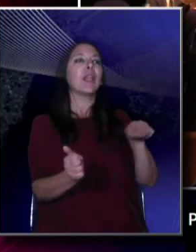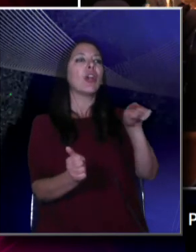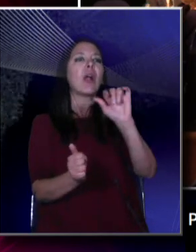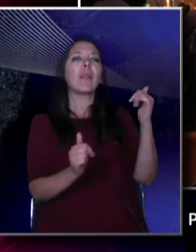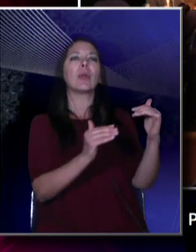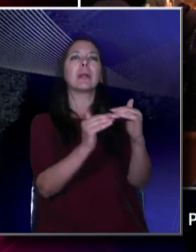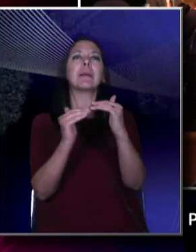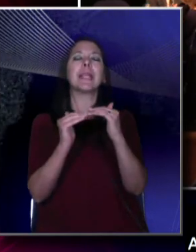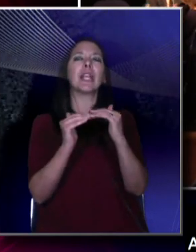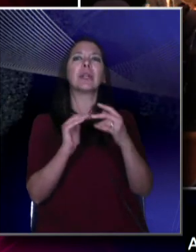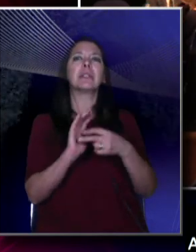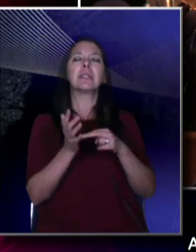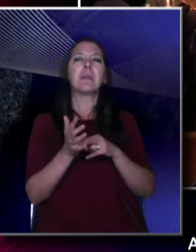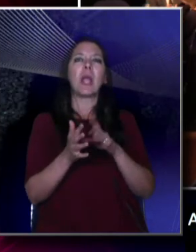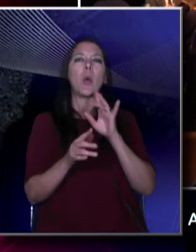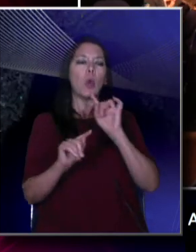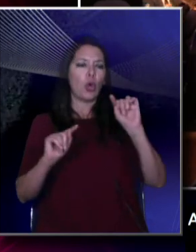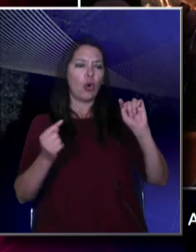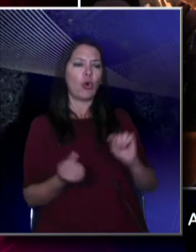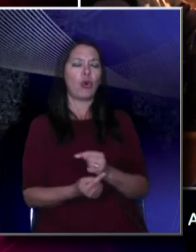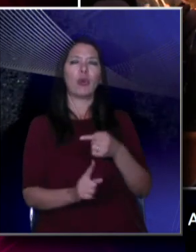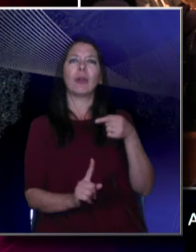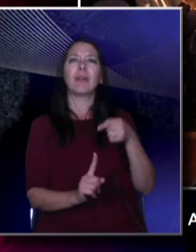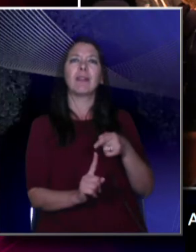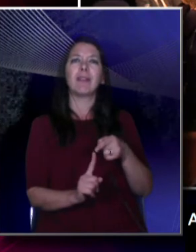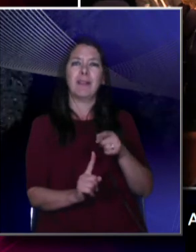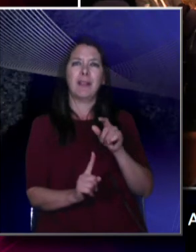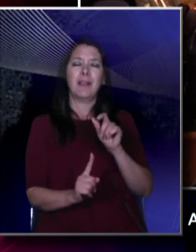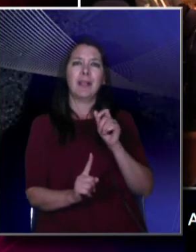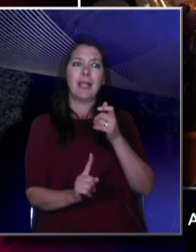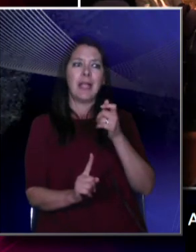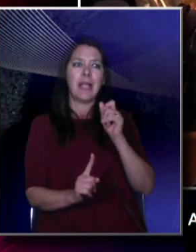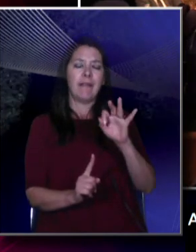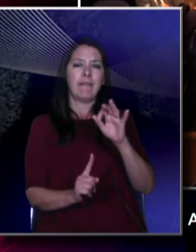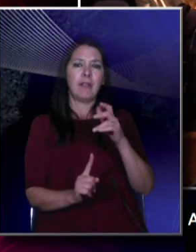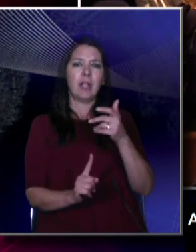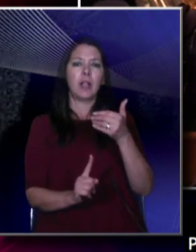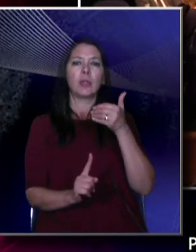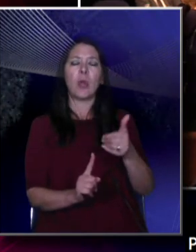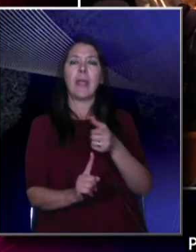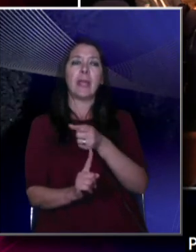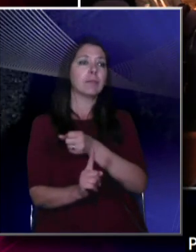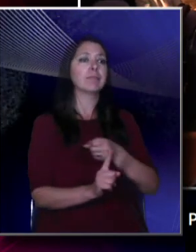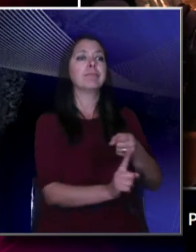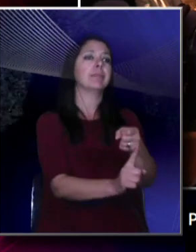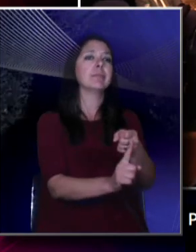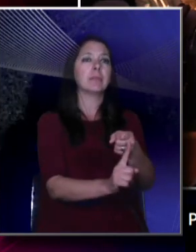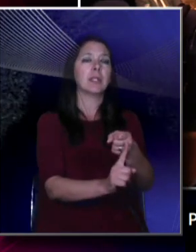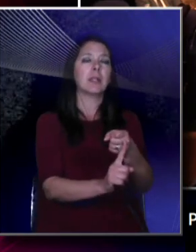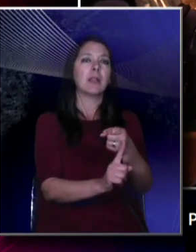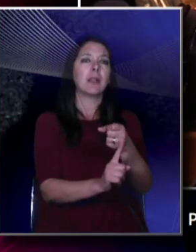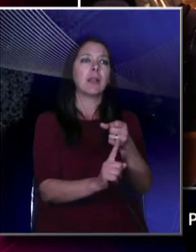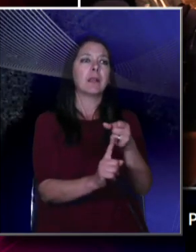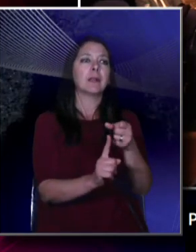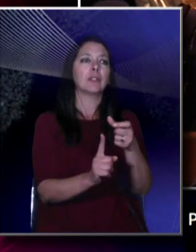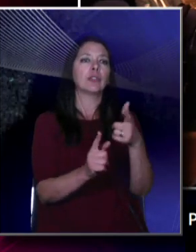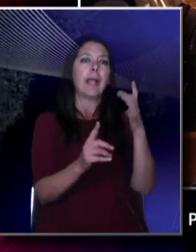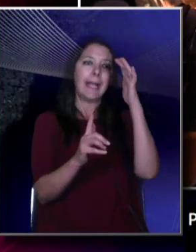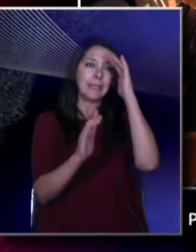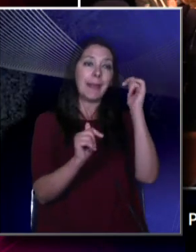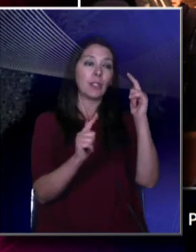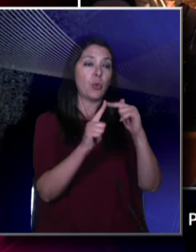a detriment to try and get them, to plop them in where they are, just not going